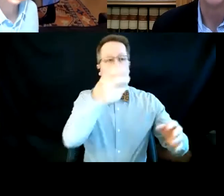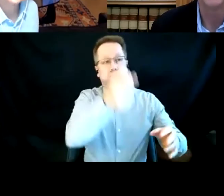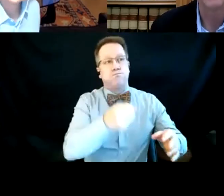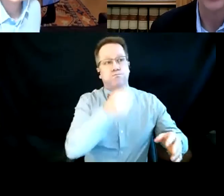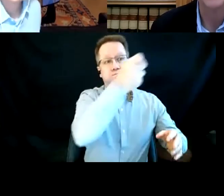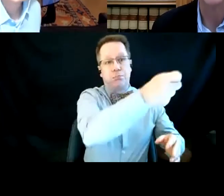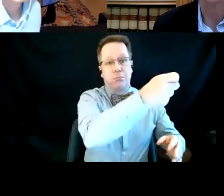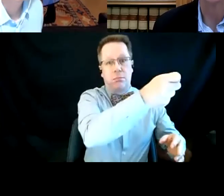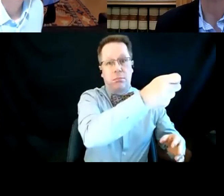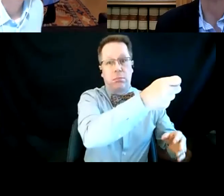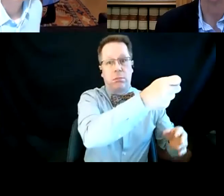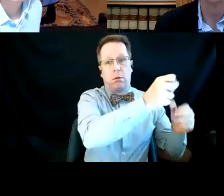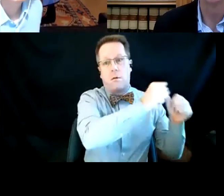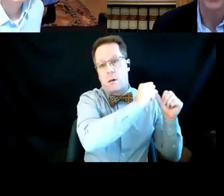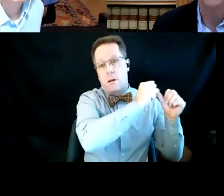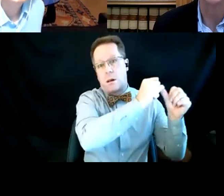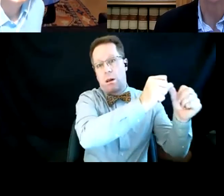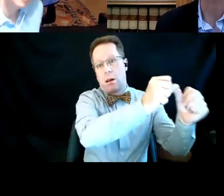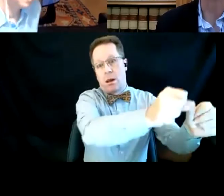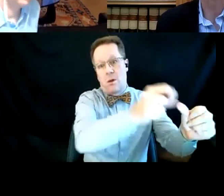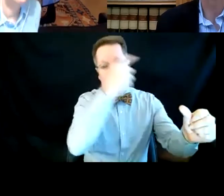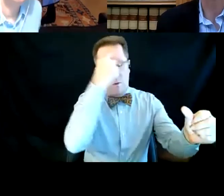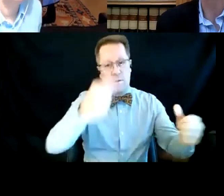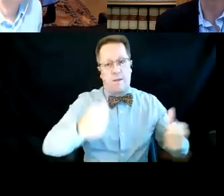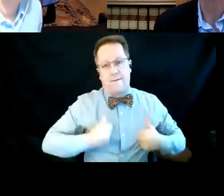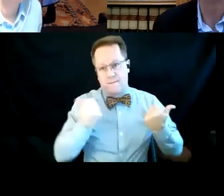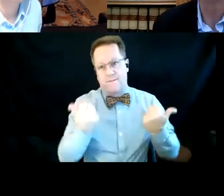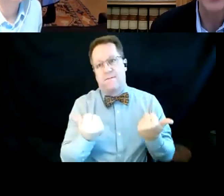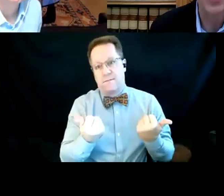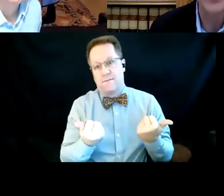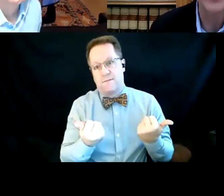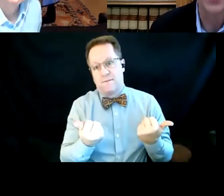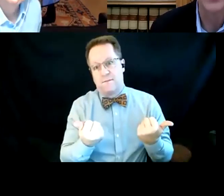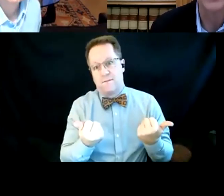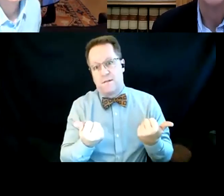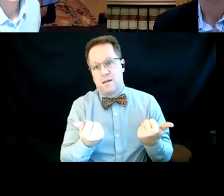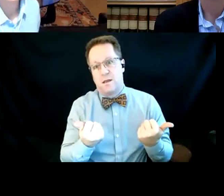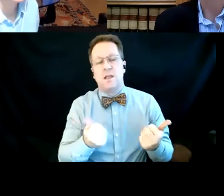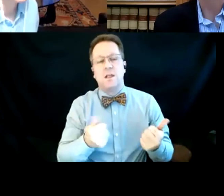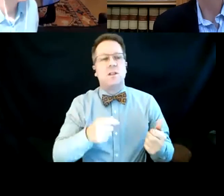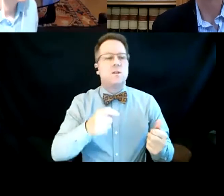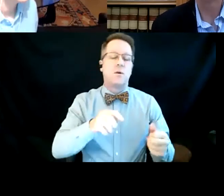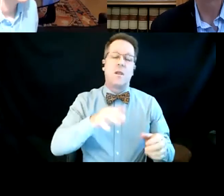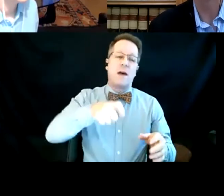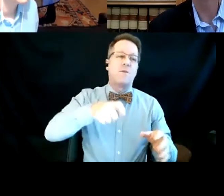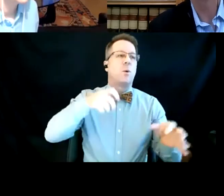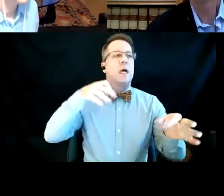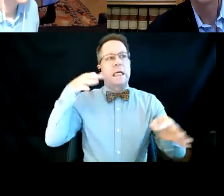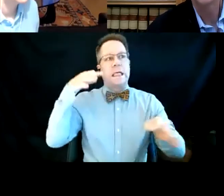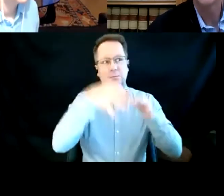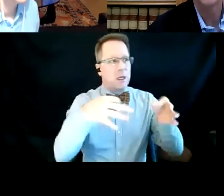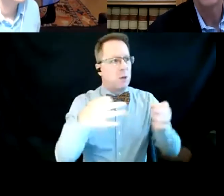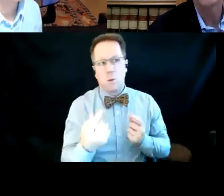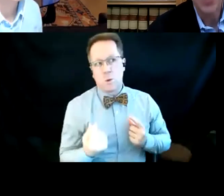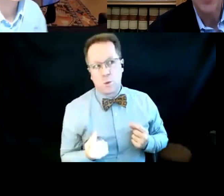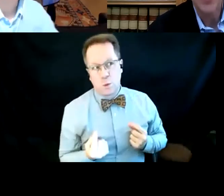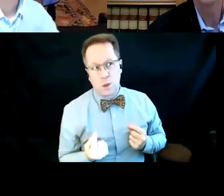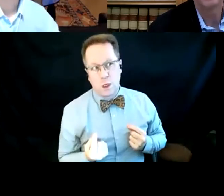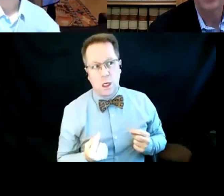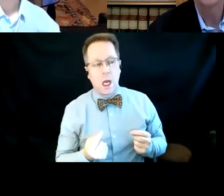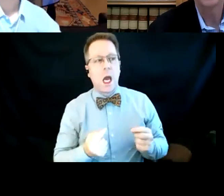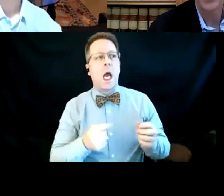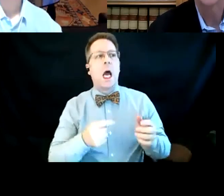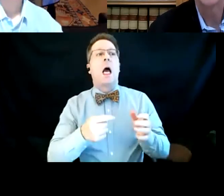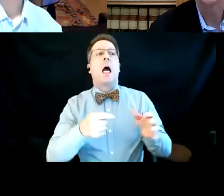probably the most important constraint, is the rule of law. The idea that you have to explain what you're doing, you have to explain it by reference to